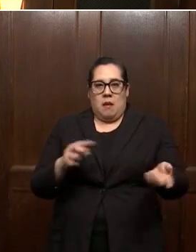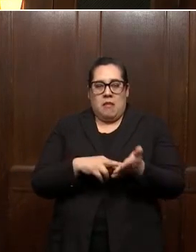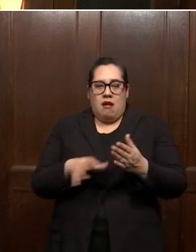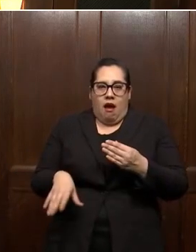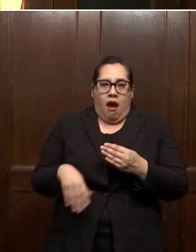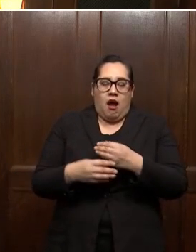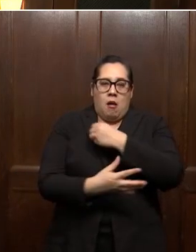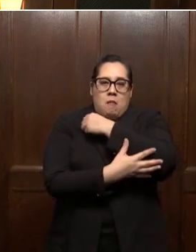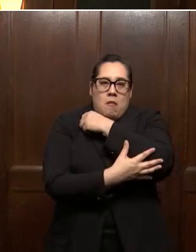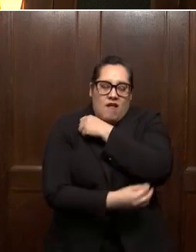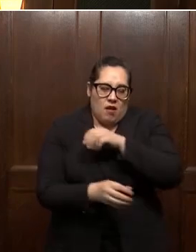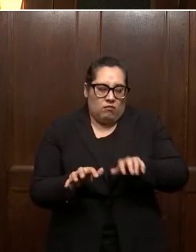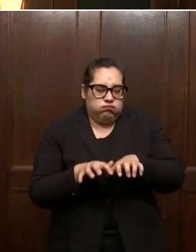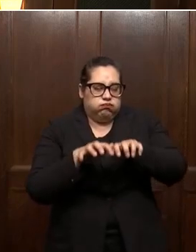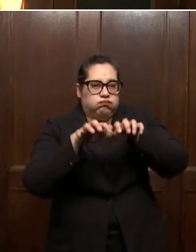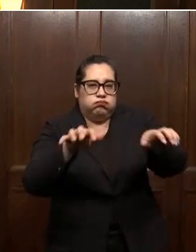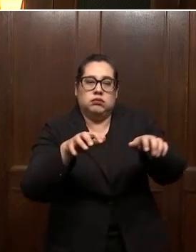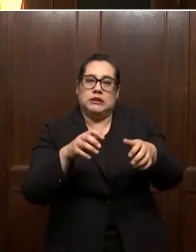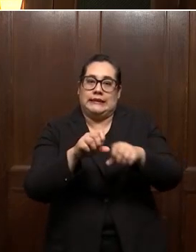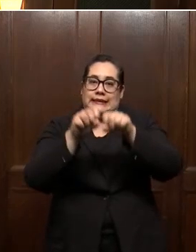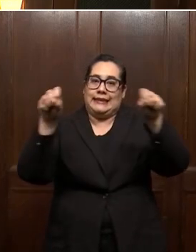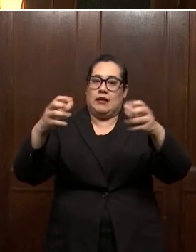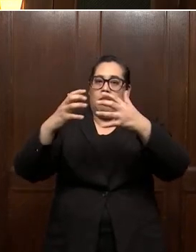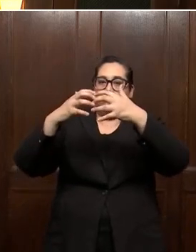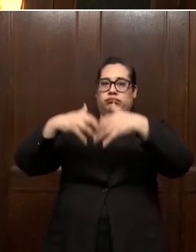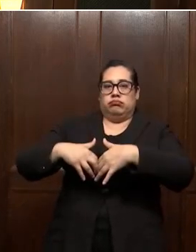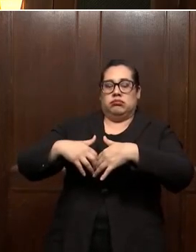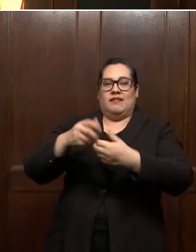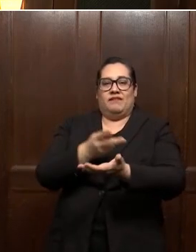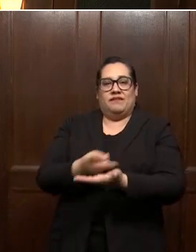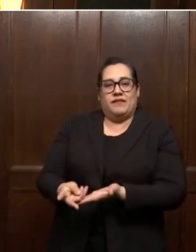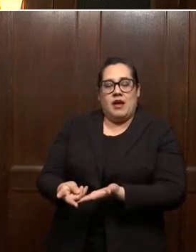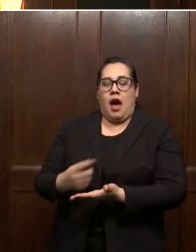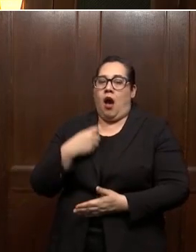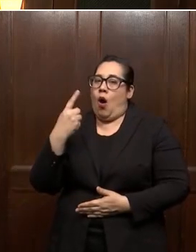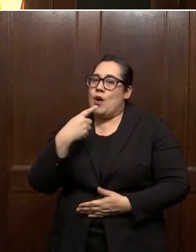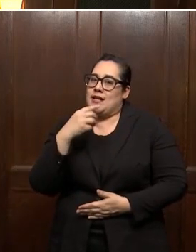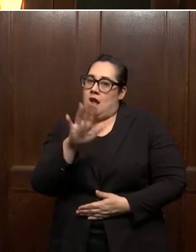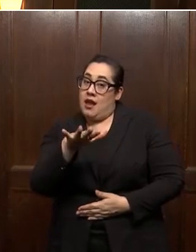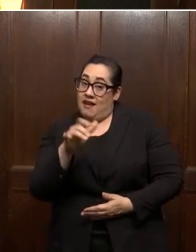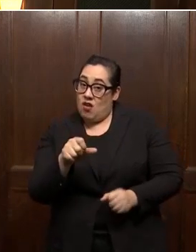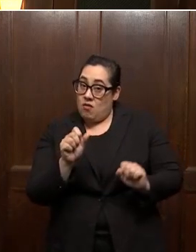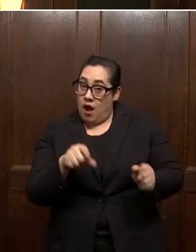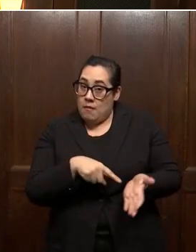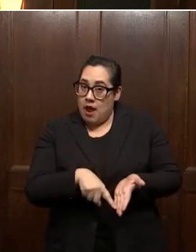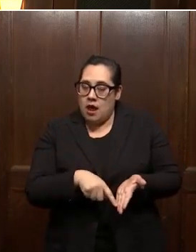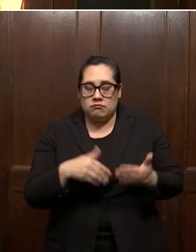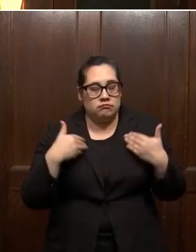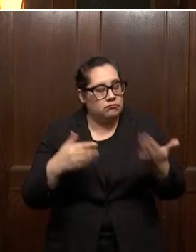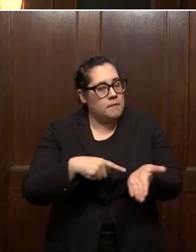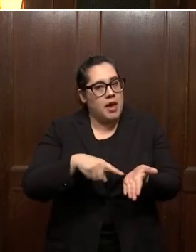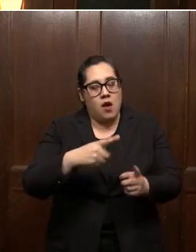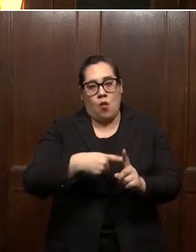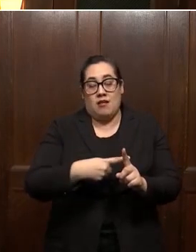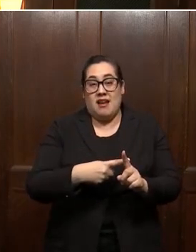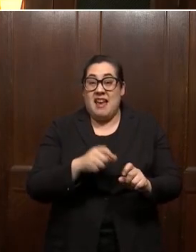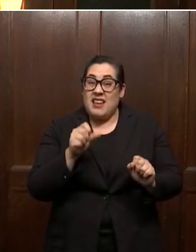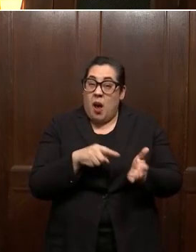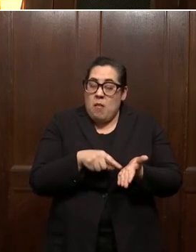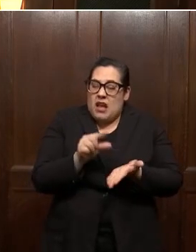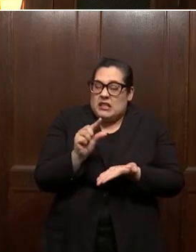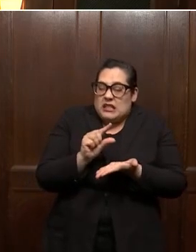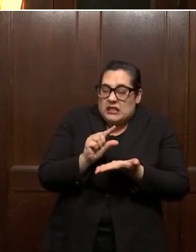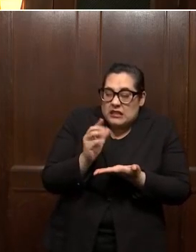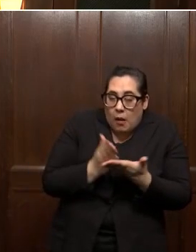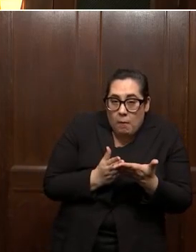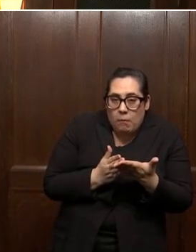in multiple ways and the system will collapse. I always say if you can pay rent, pay your rent. If you can pay some of your rent,